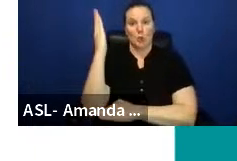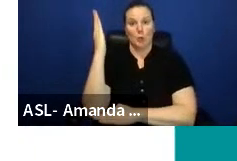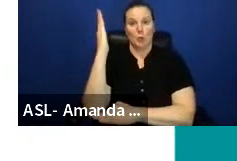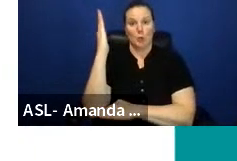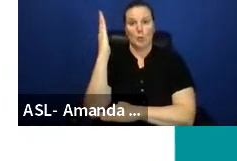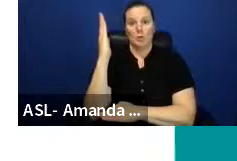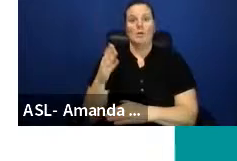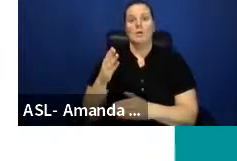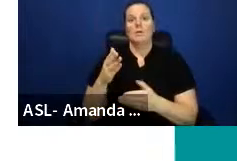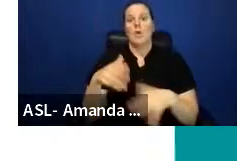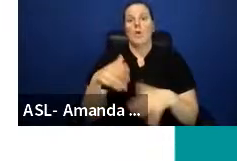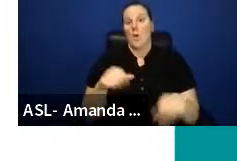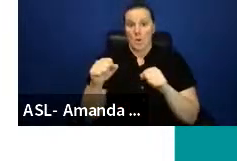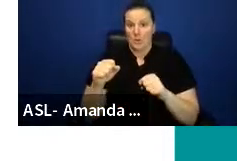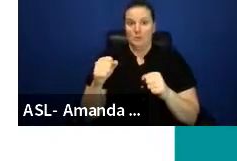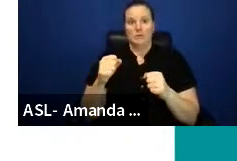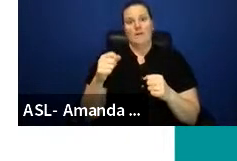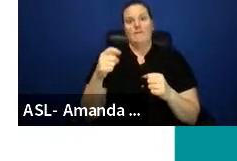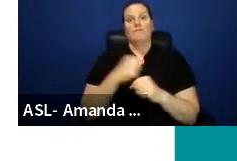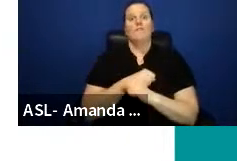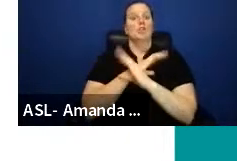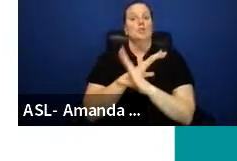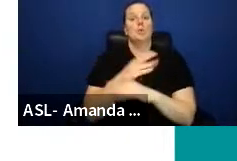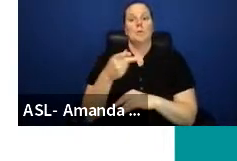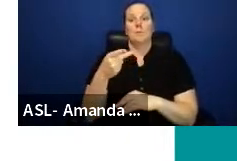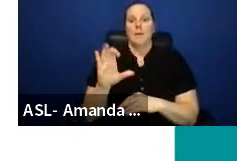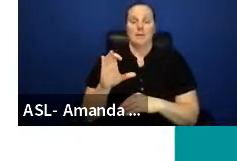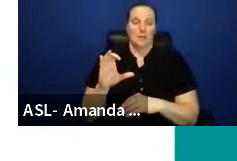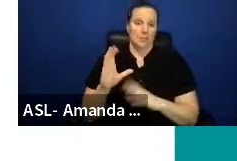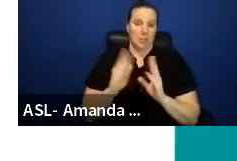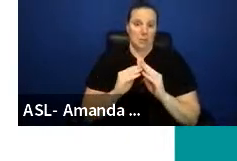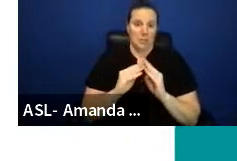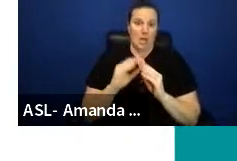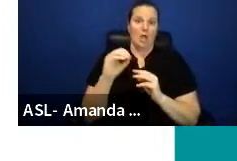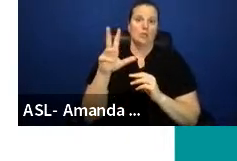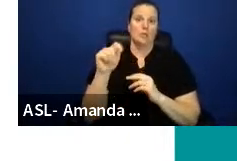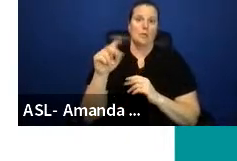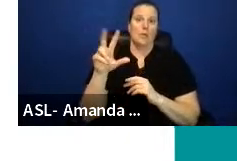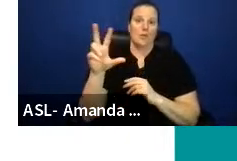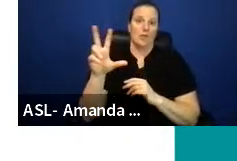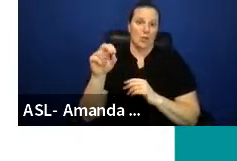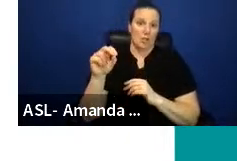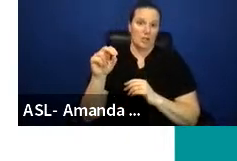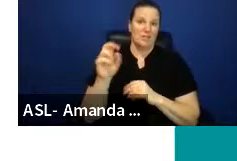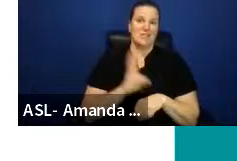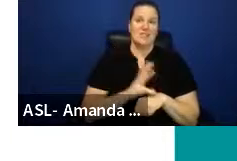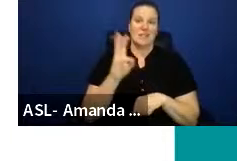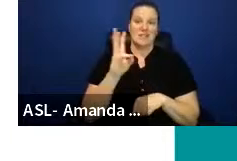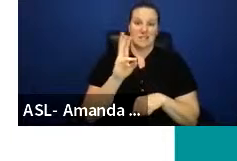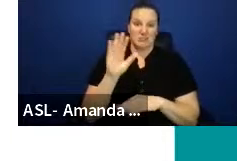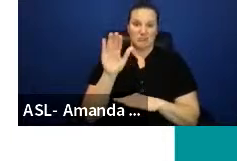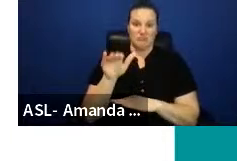a virtual public hearing, and October 30th at 6 p.m. So we're trying to cover a range of